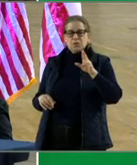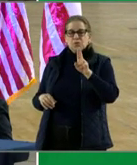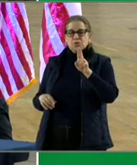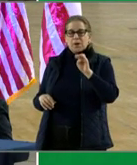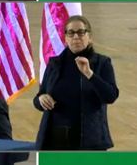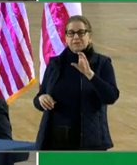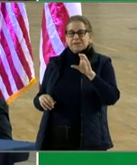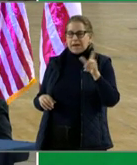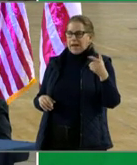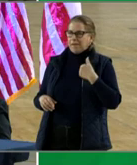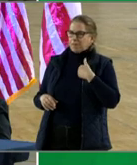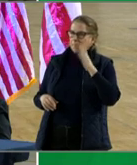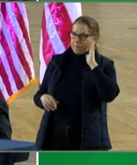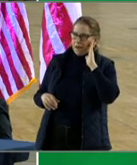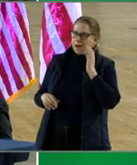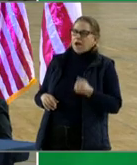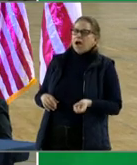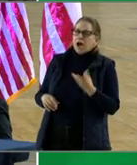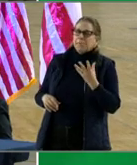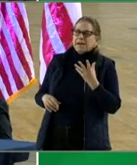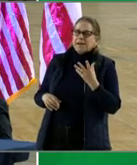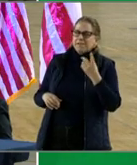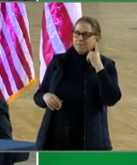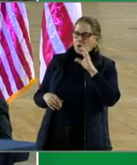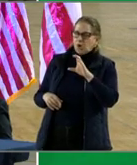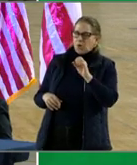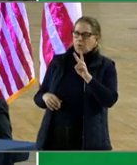how many new staff have been added to the hospital?